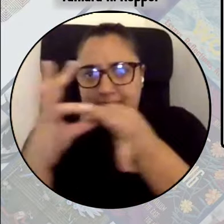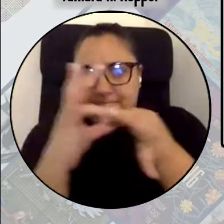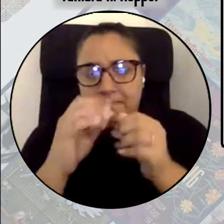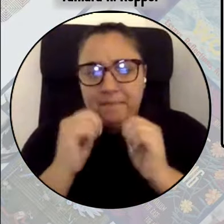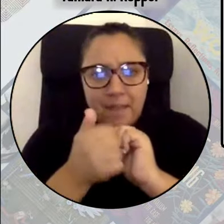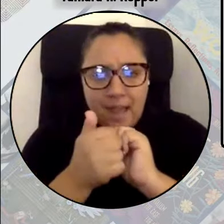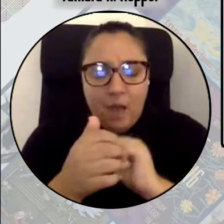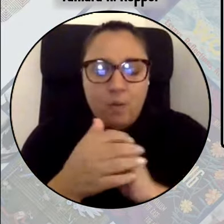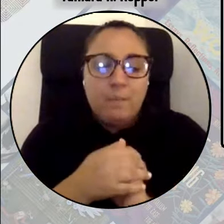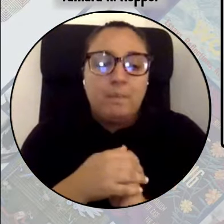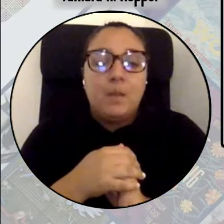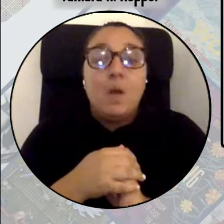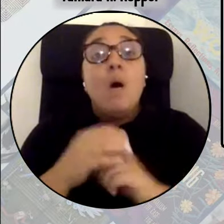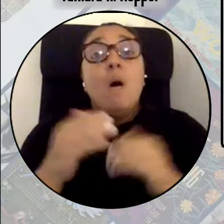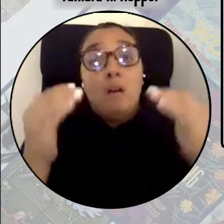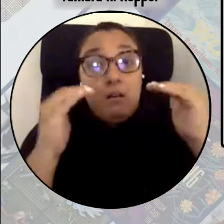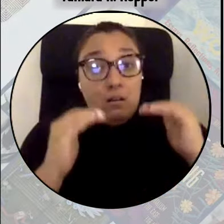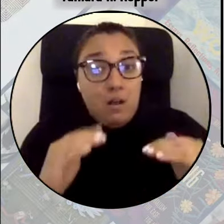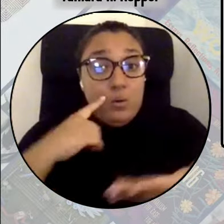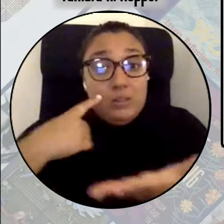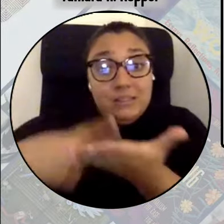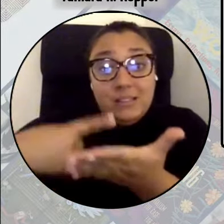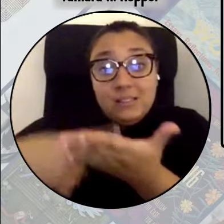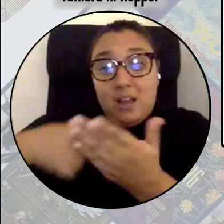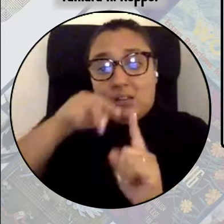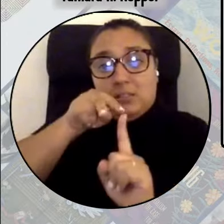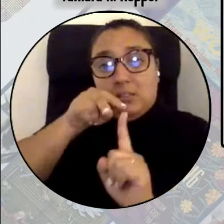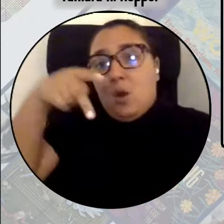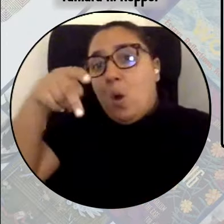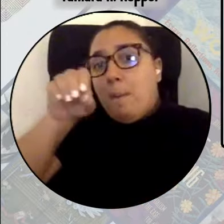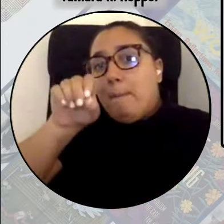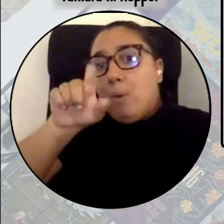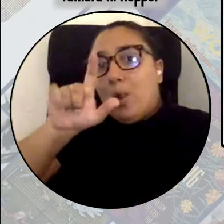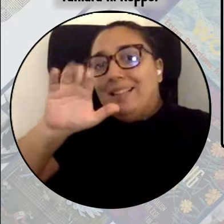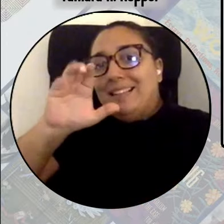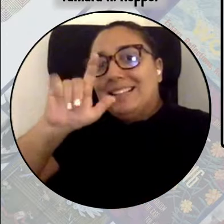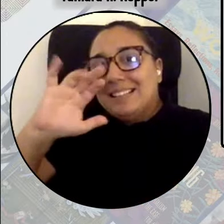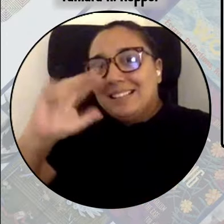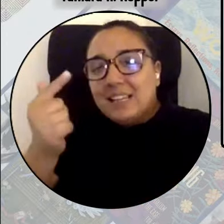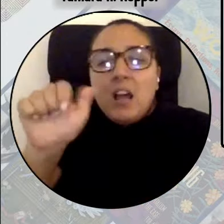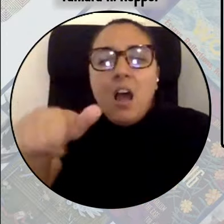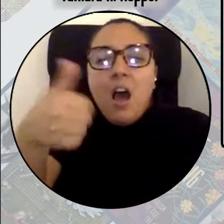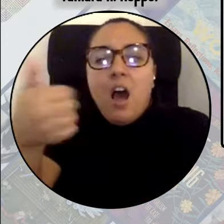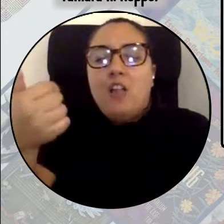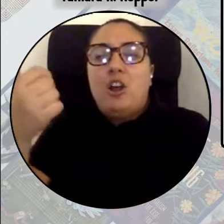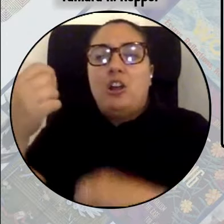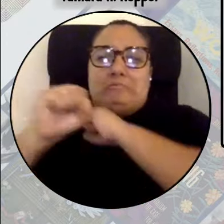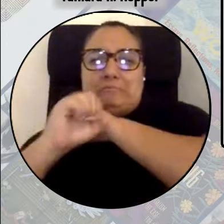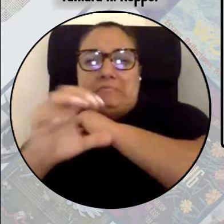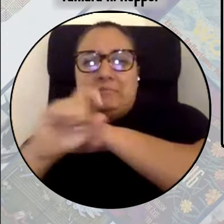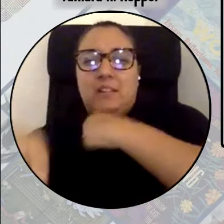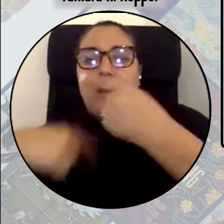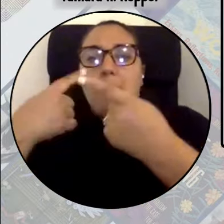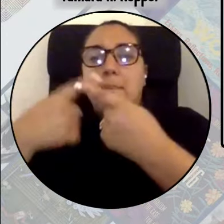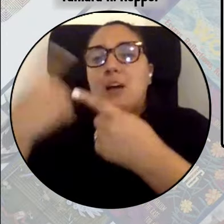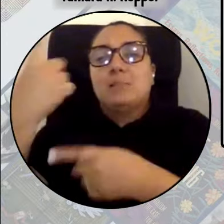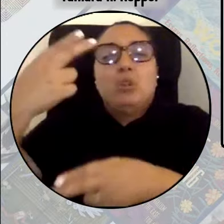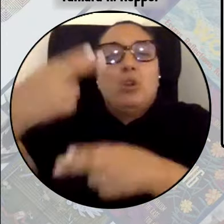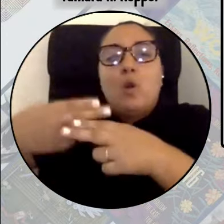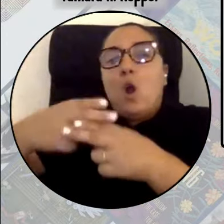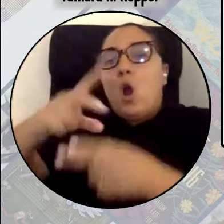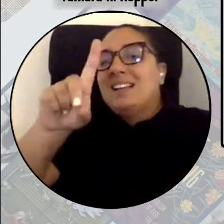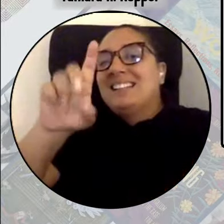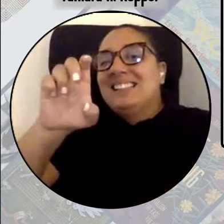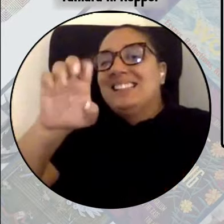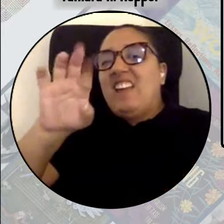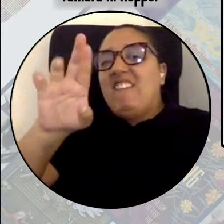about policing, the push for defund the police and abolition as well. And then we'll be looking at some of the